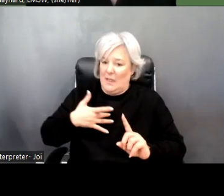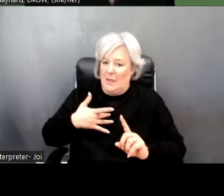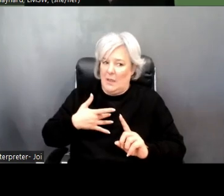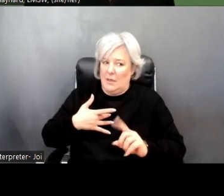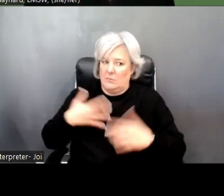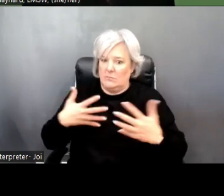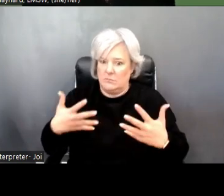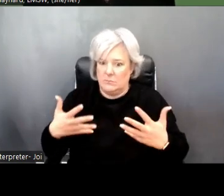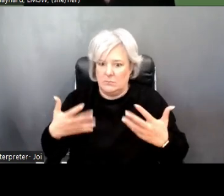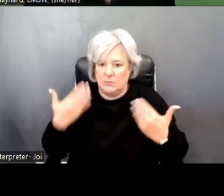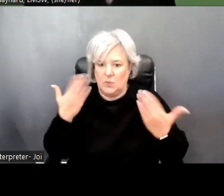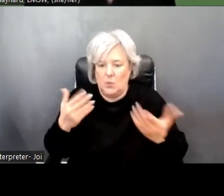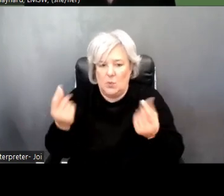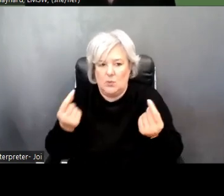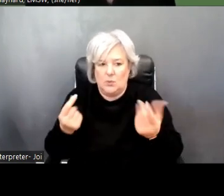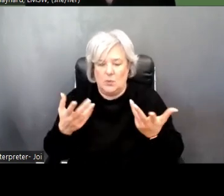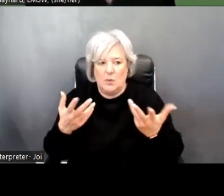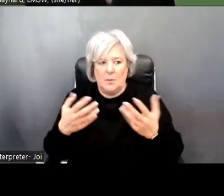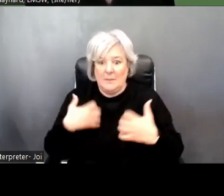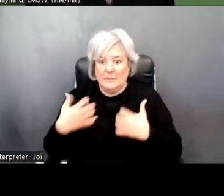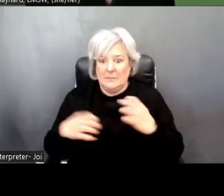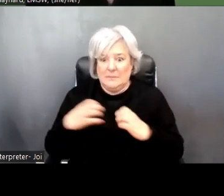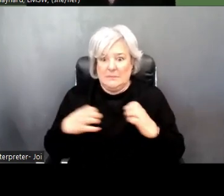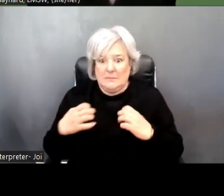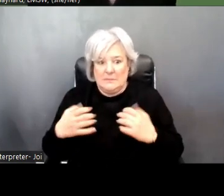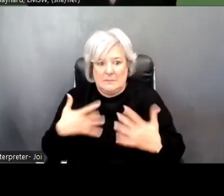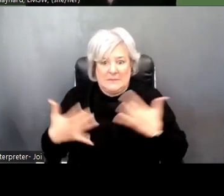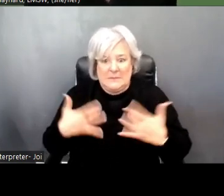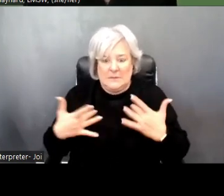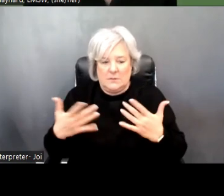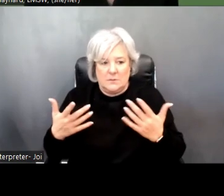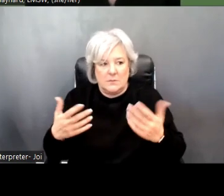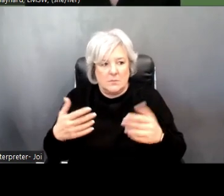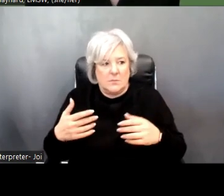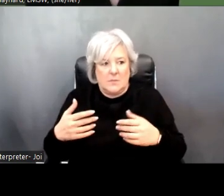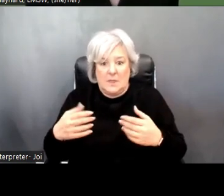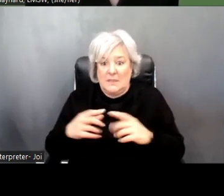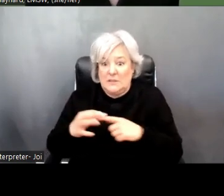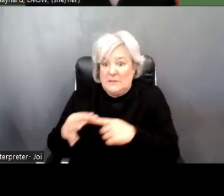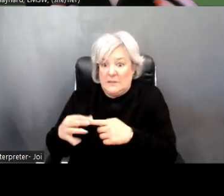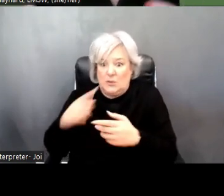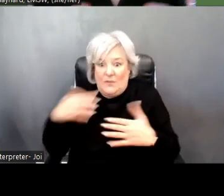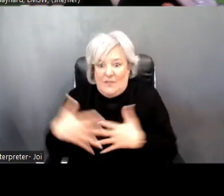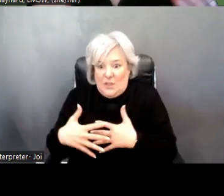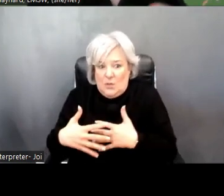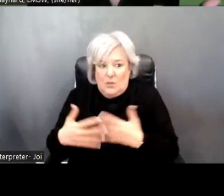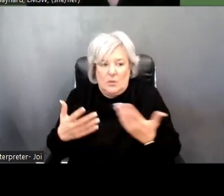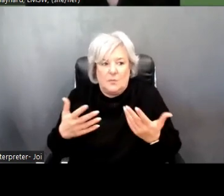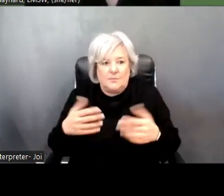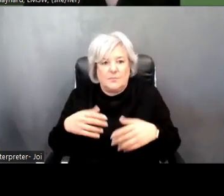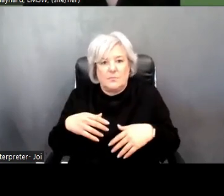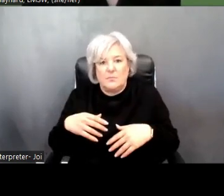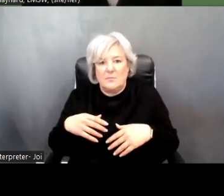right? Getting excited may trigger that feeling of fear. It doesn't sort of